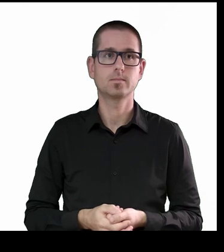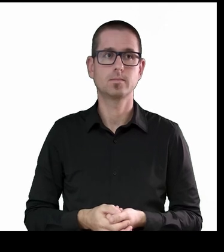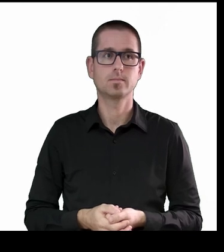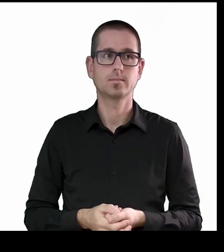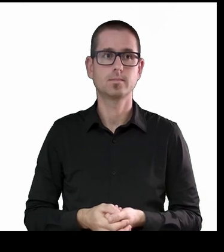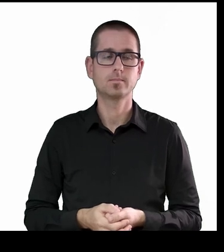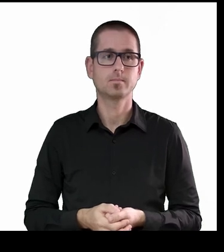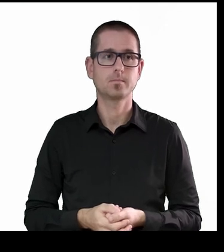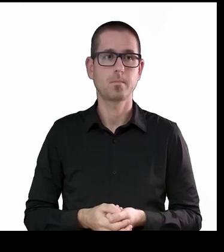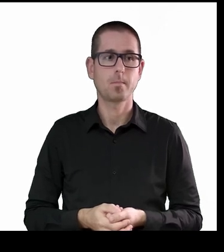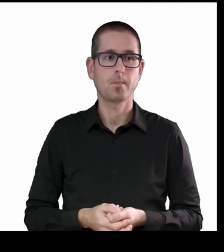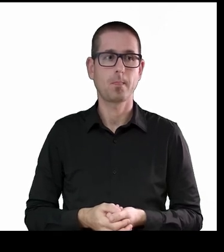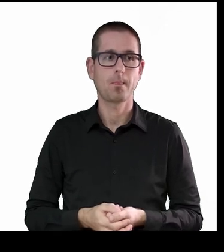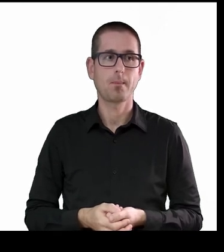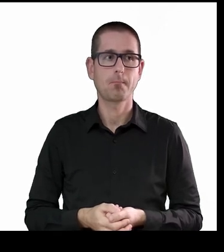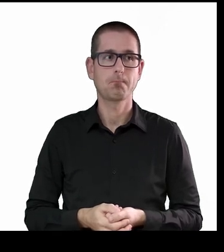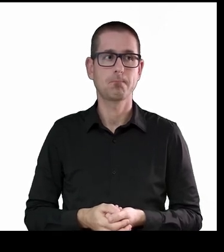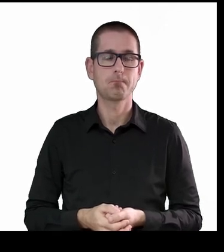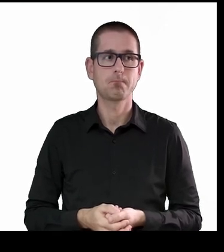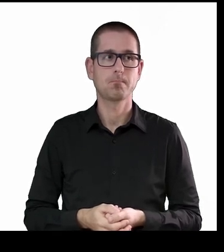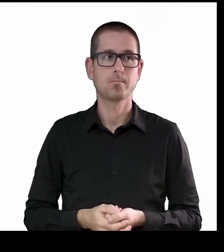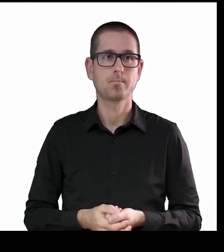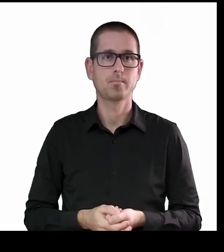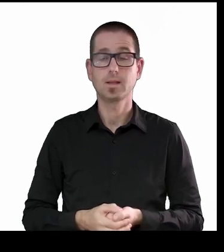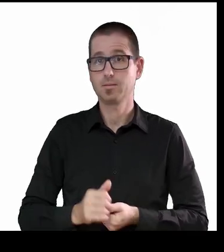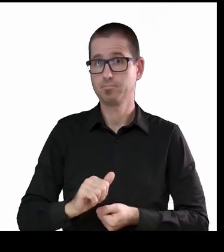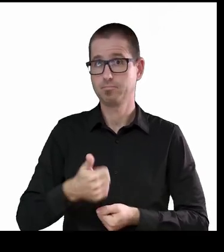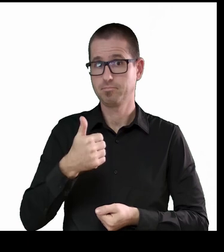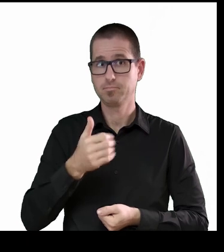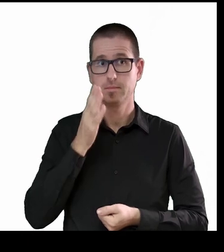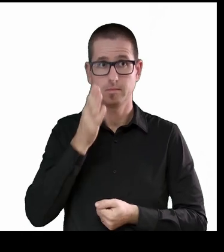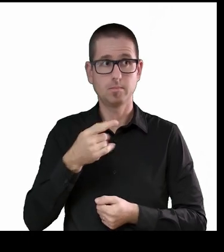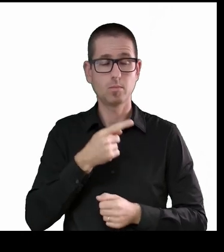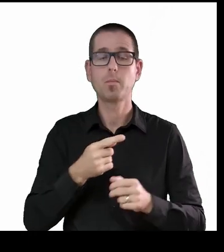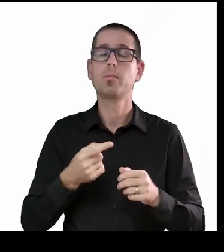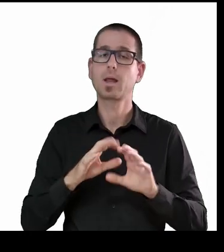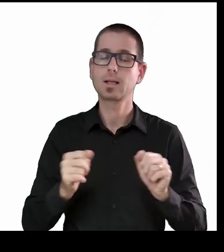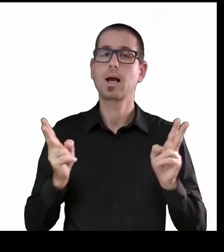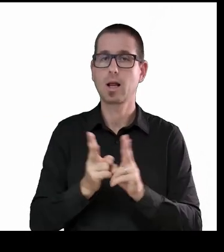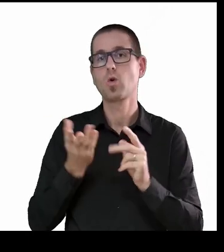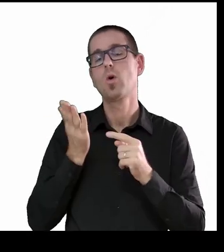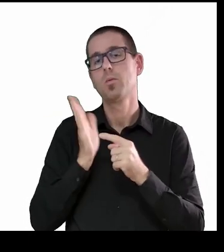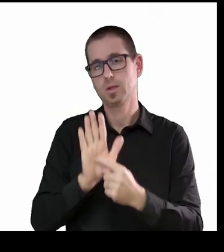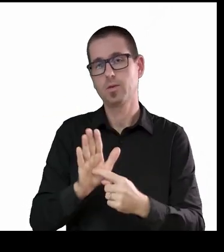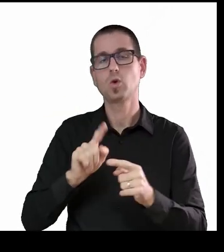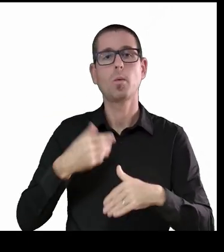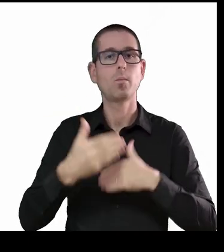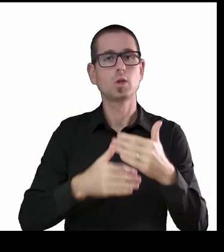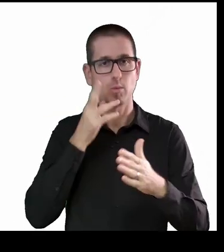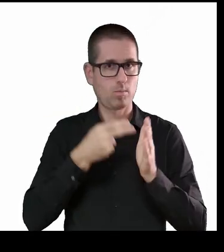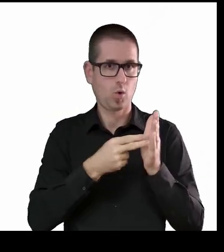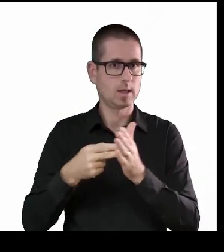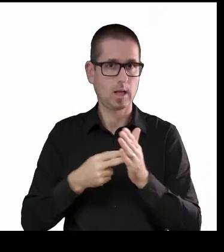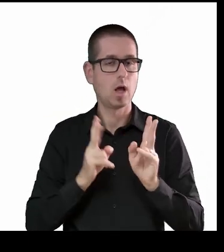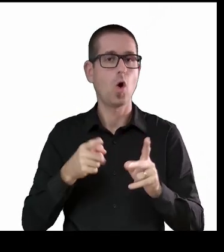Yes, I will be doing, first of all, a short introduction. Then I will be showing how does